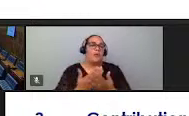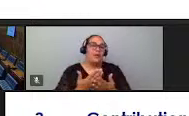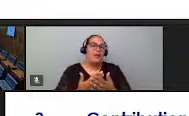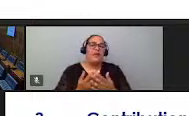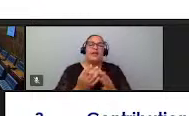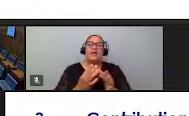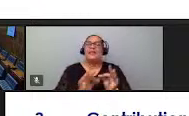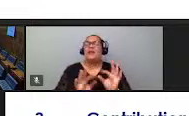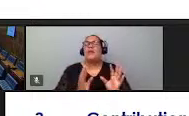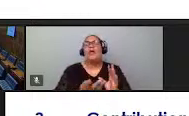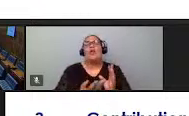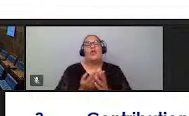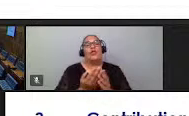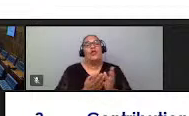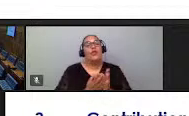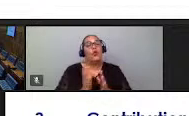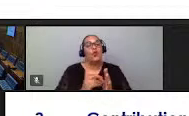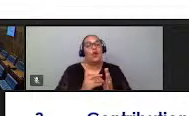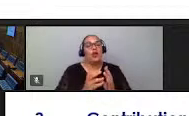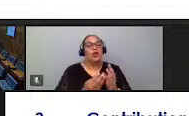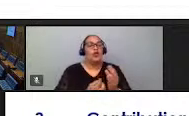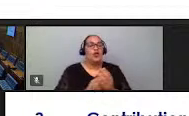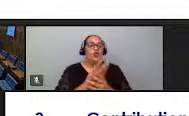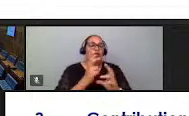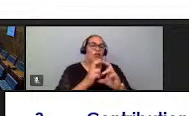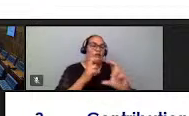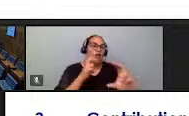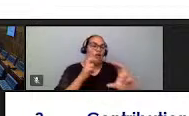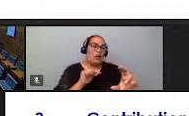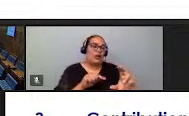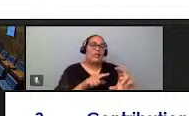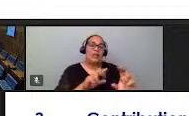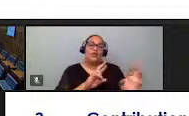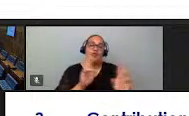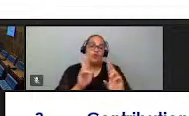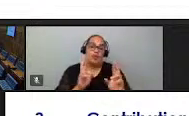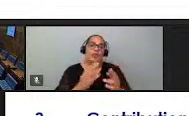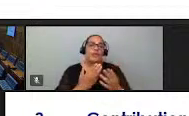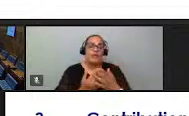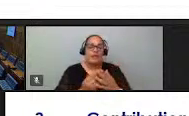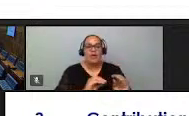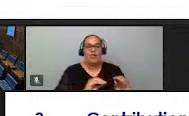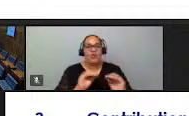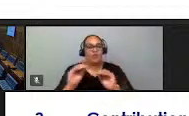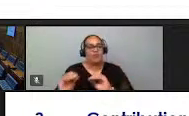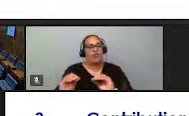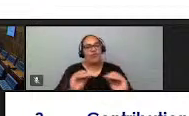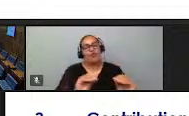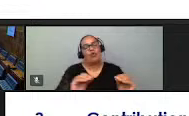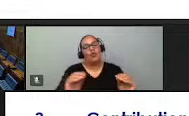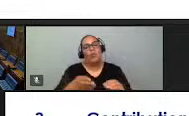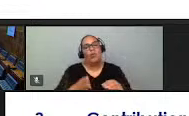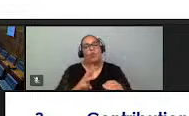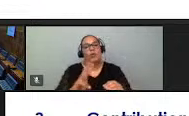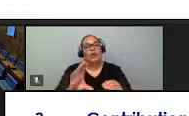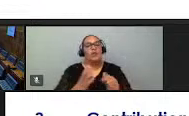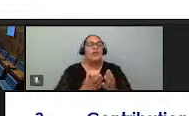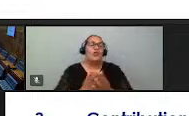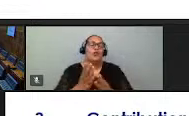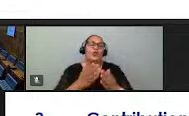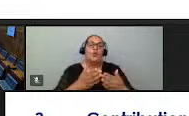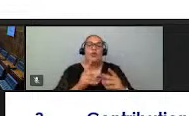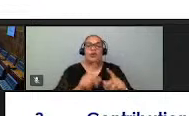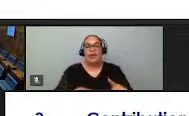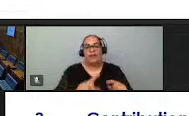of the growth of the cargo that is ready to be moved in the Western Cape through the port of Cape